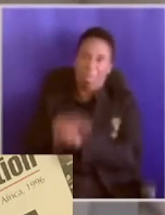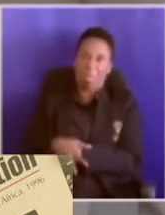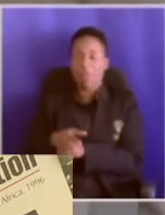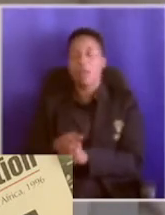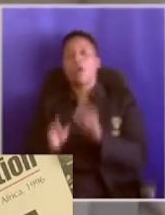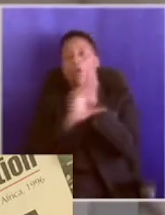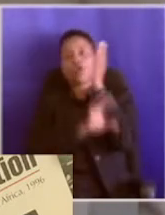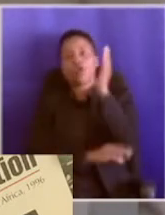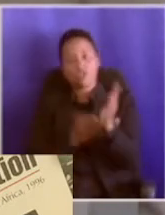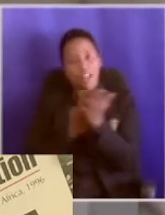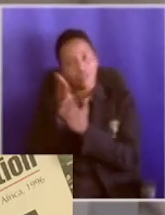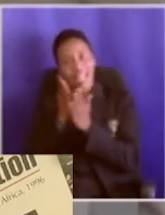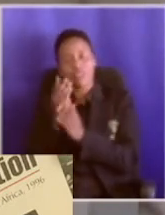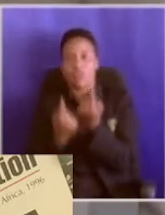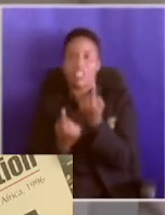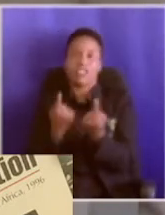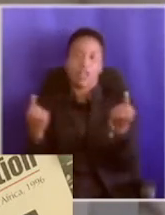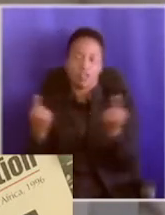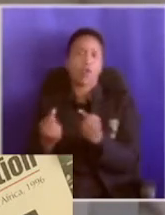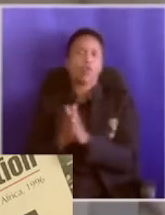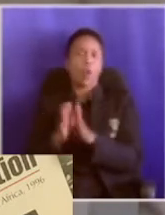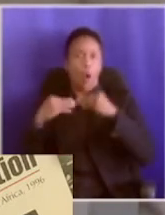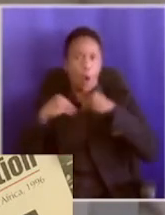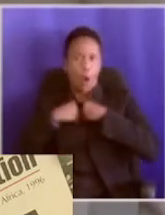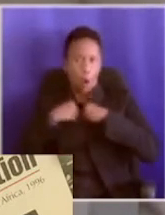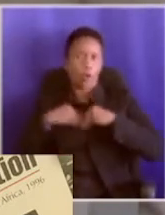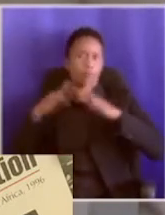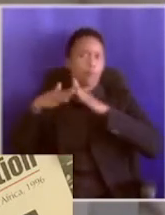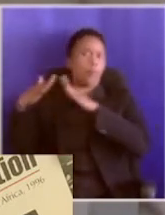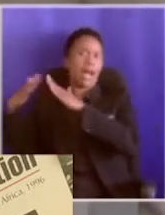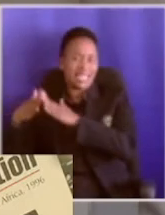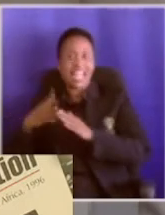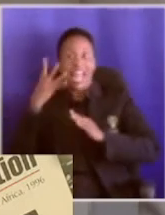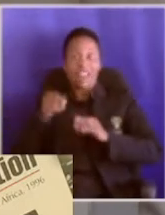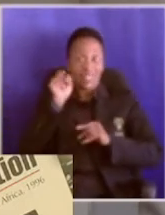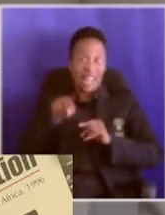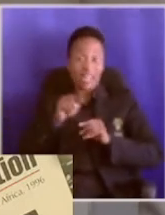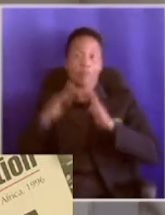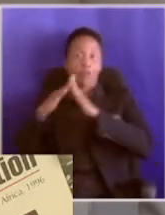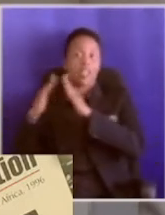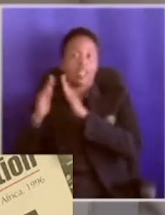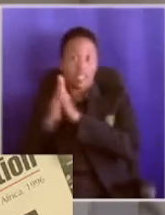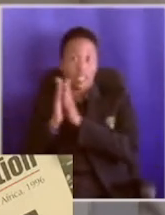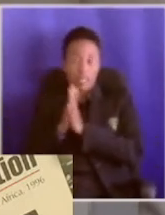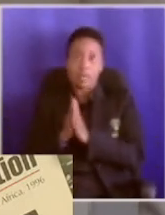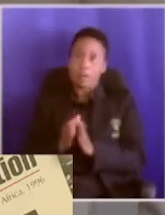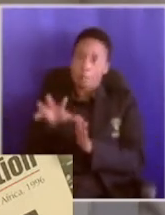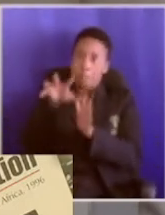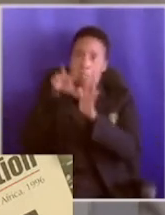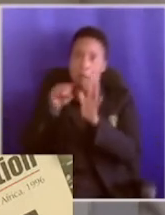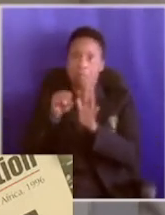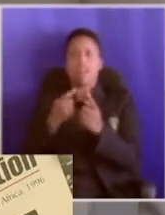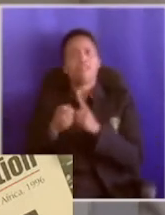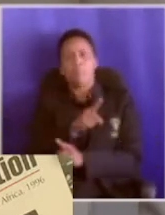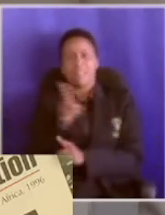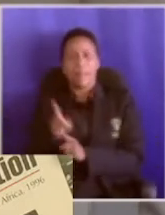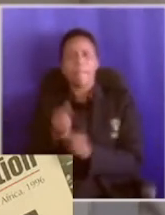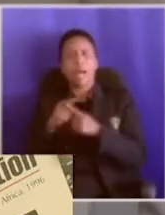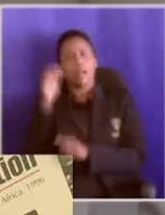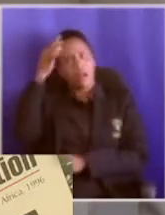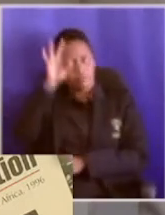rights of individuals to own property and have such property arbitrarily taken away from them by the